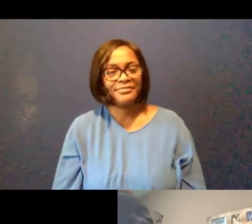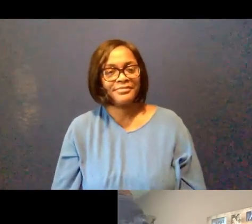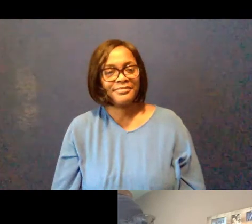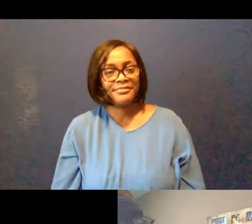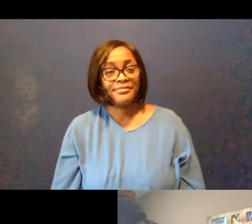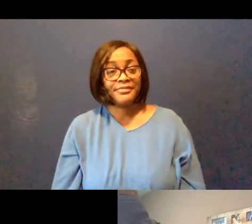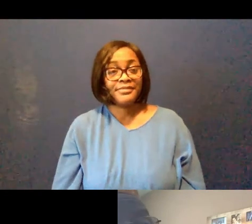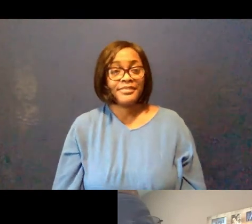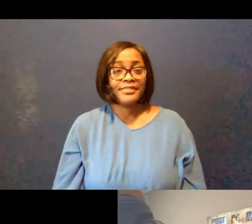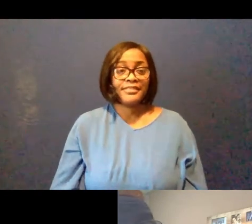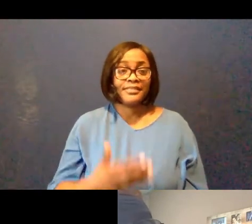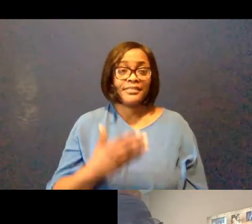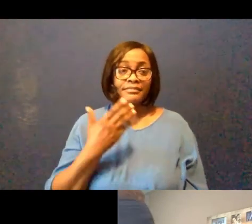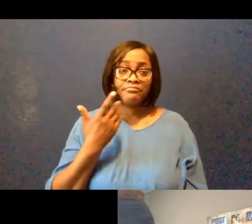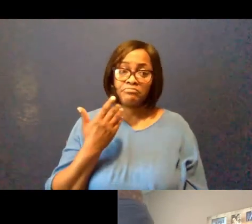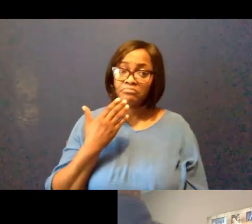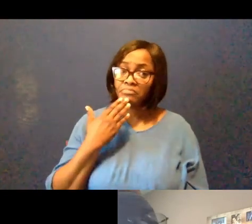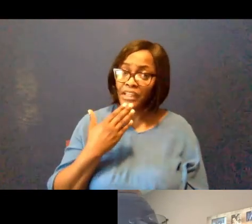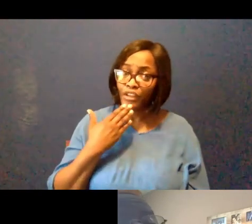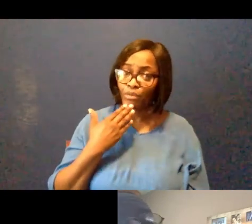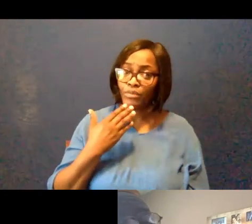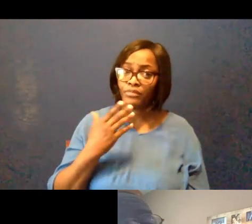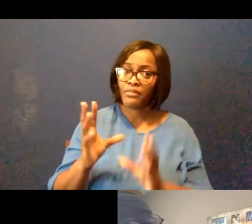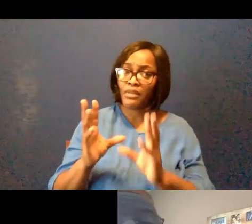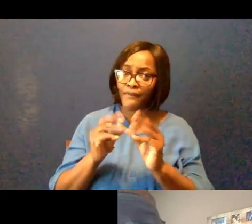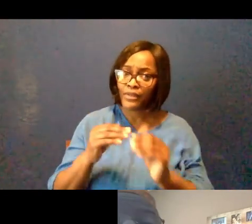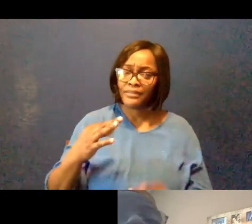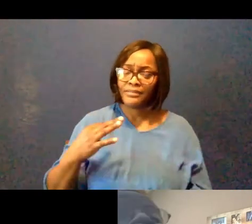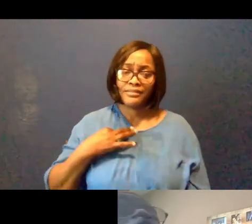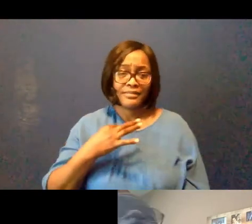All right, let me check again to see if we have any more questions.